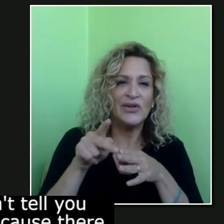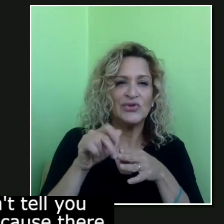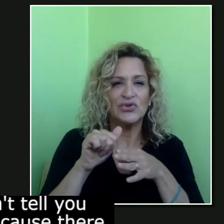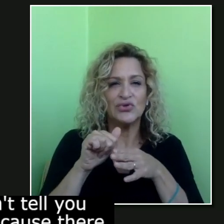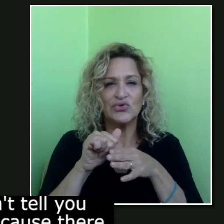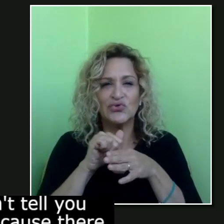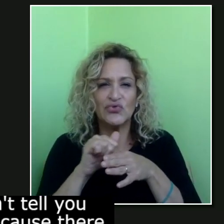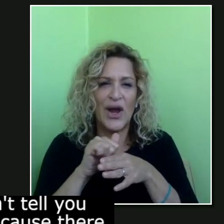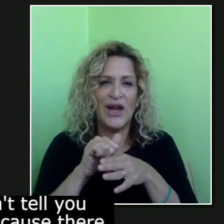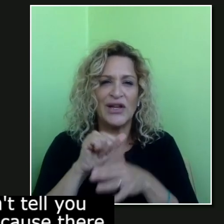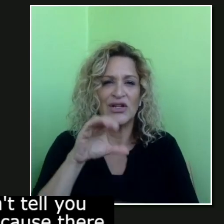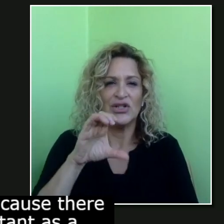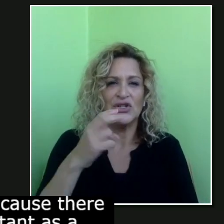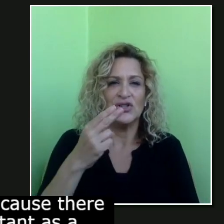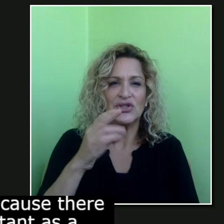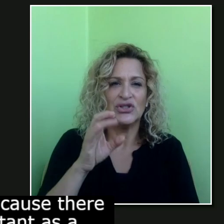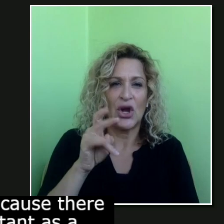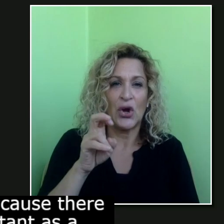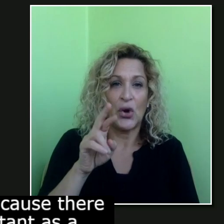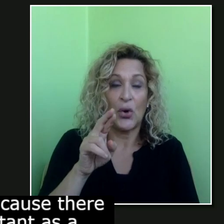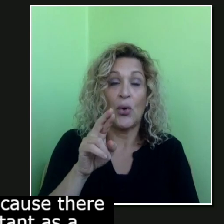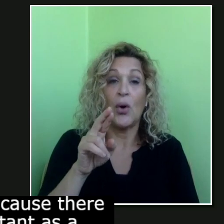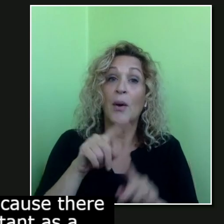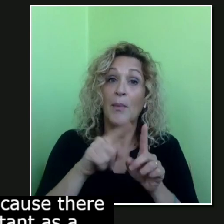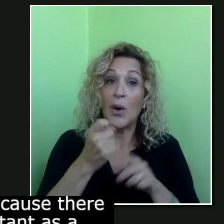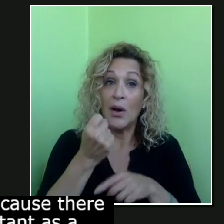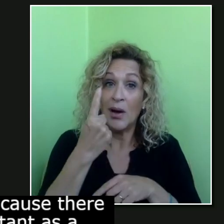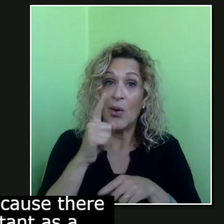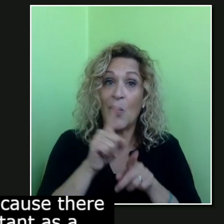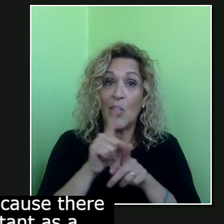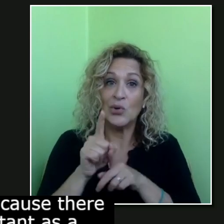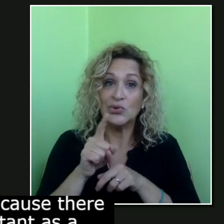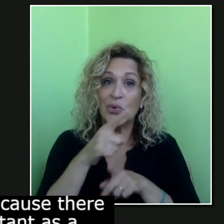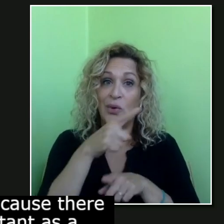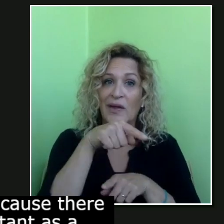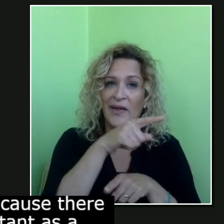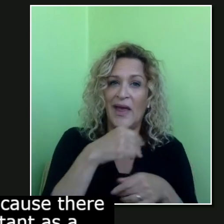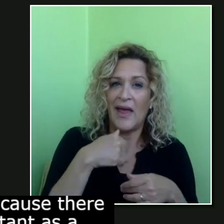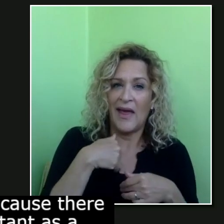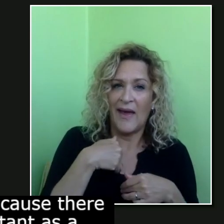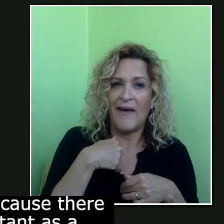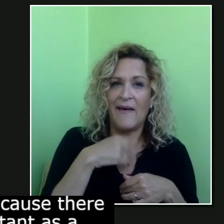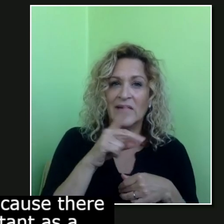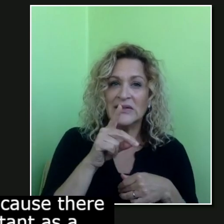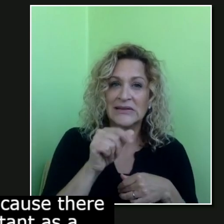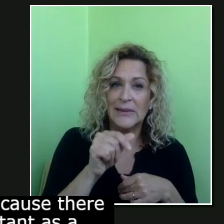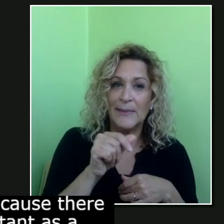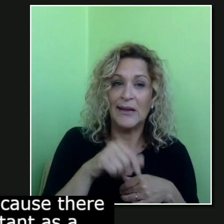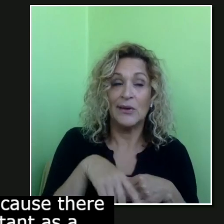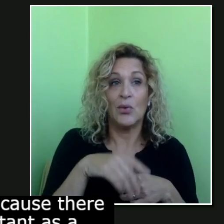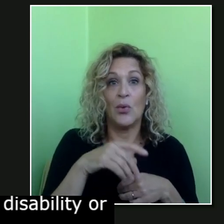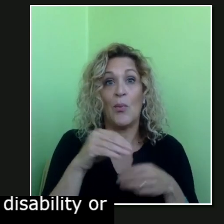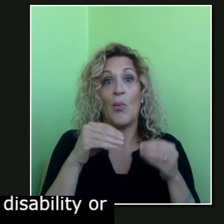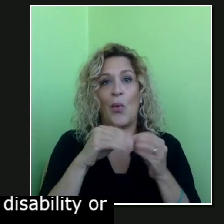who also has disability or disabilities. So just remember that the tools are